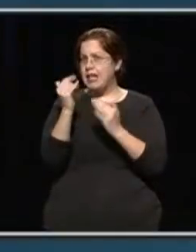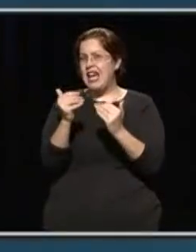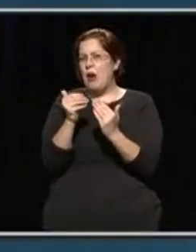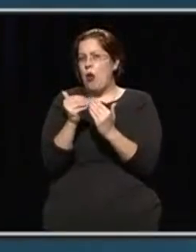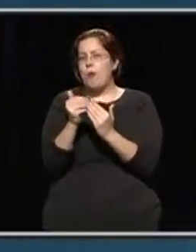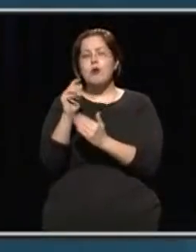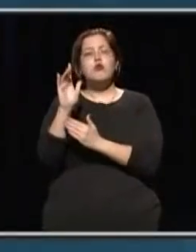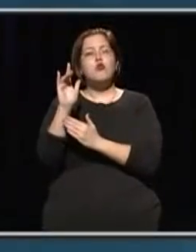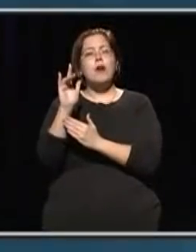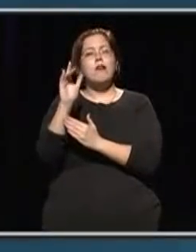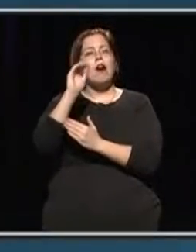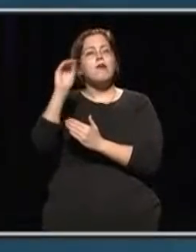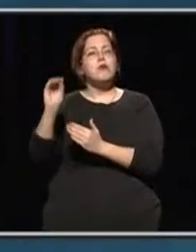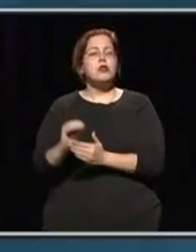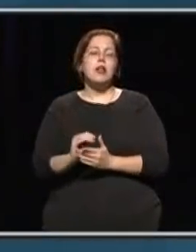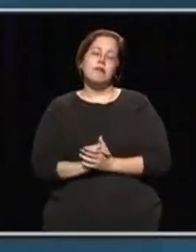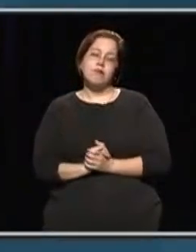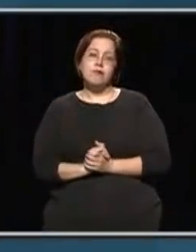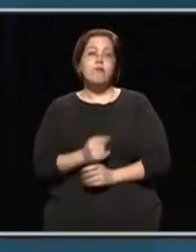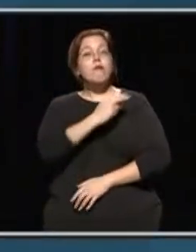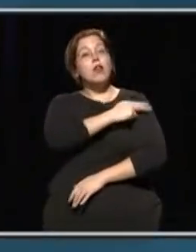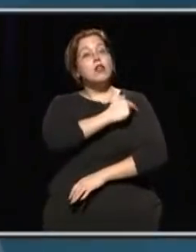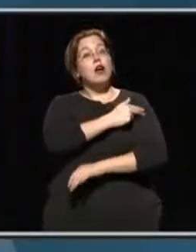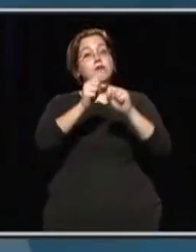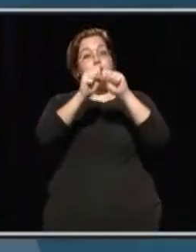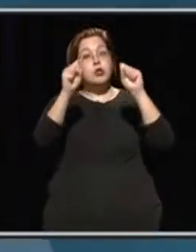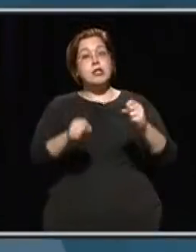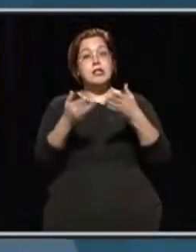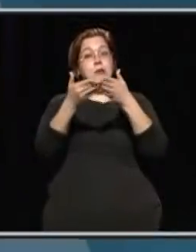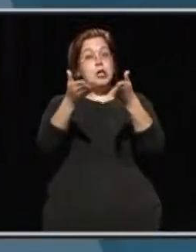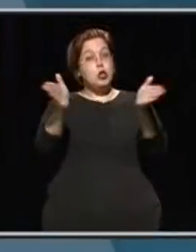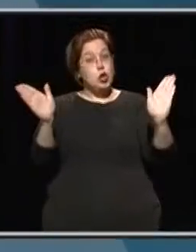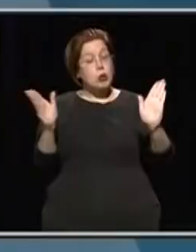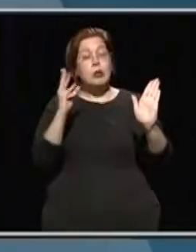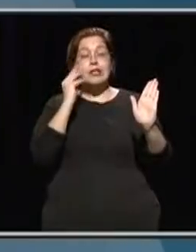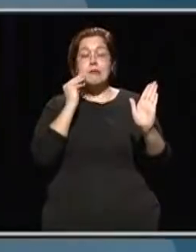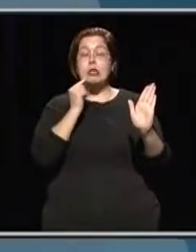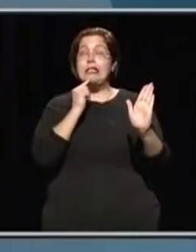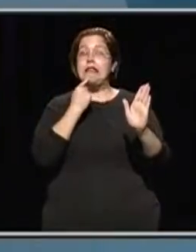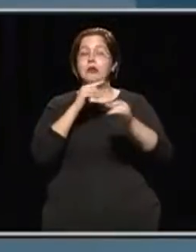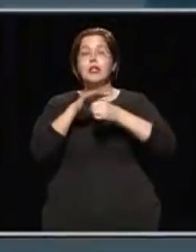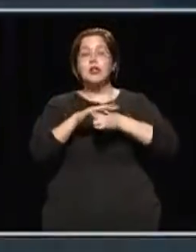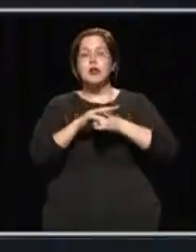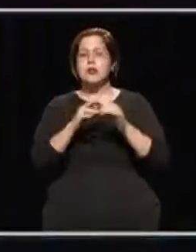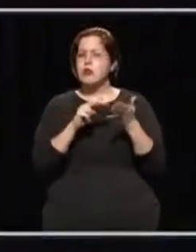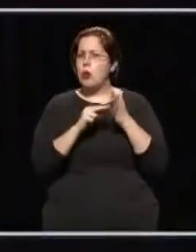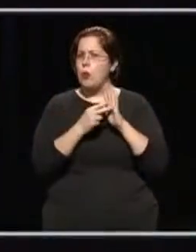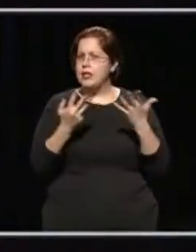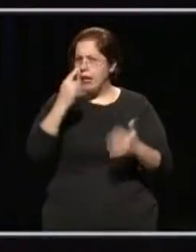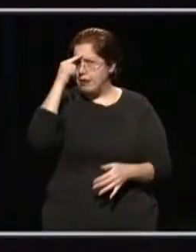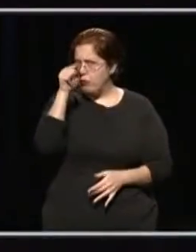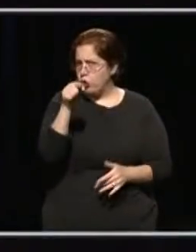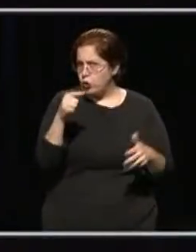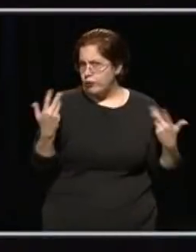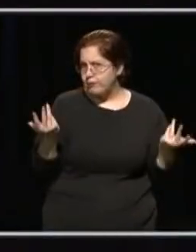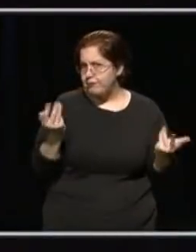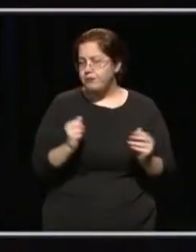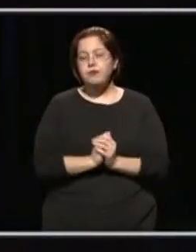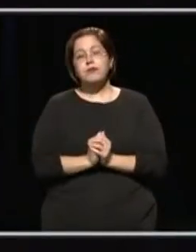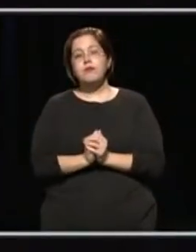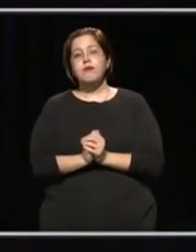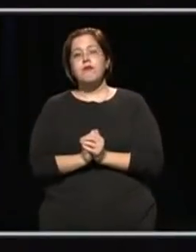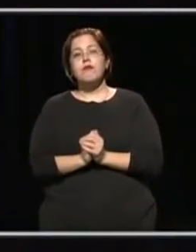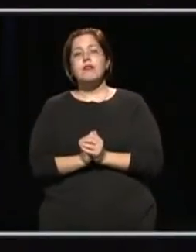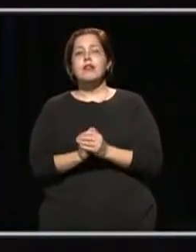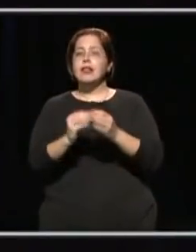nearly 25%. The hospital system as a whole, as we said, is under severe stress. So what does that mean for you? The messages have